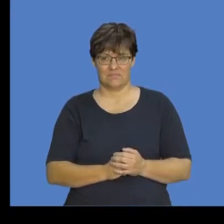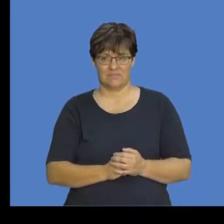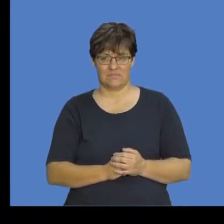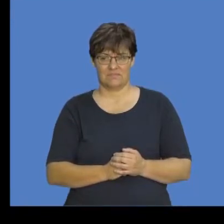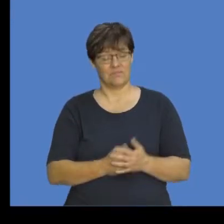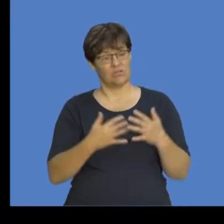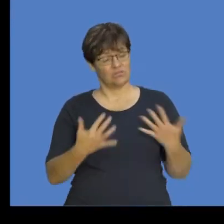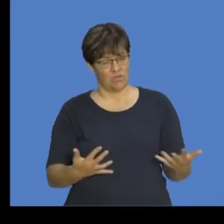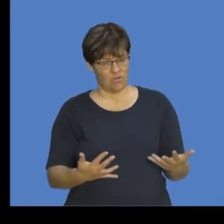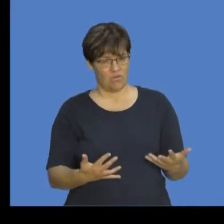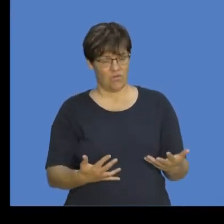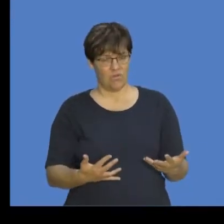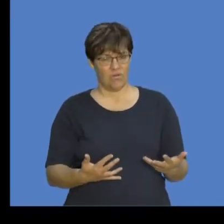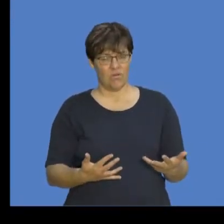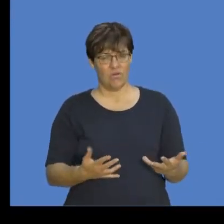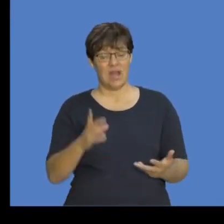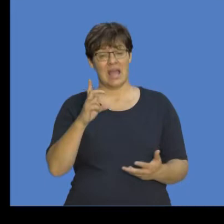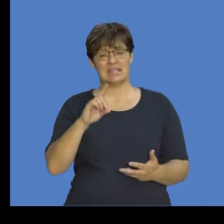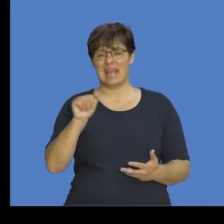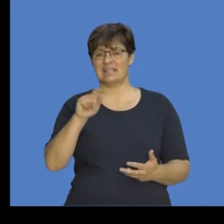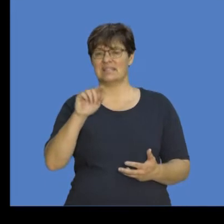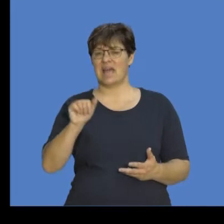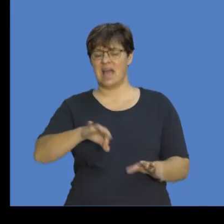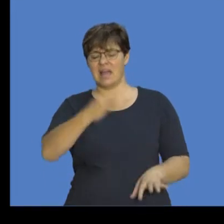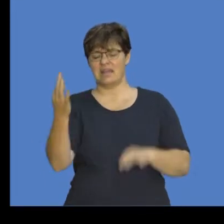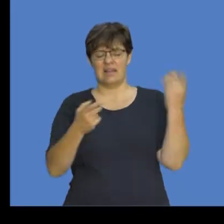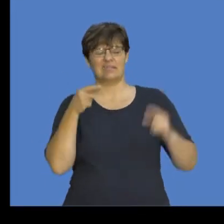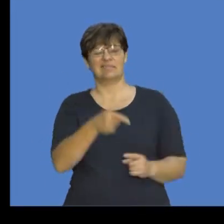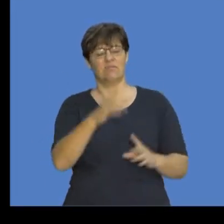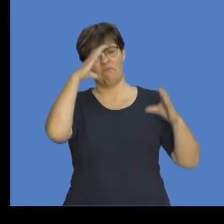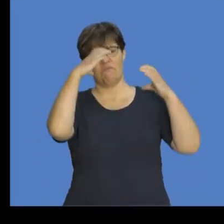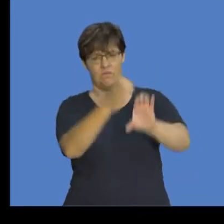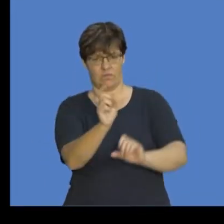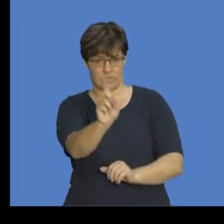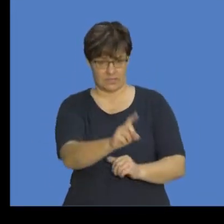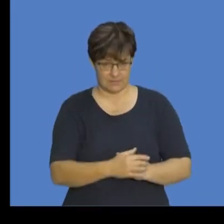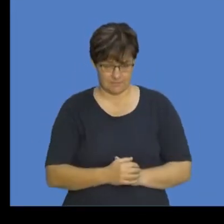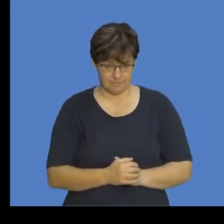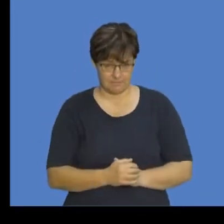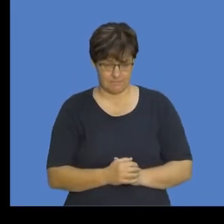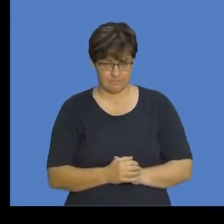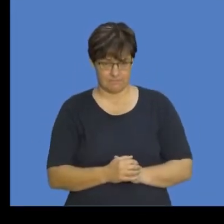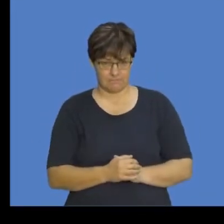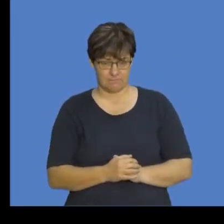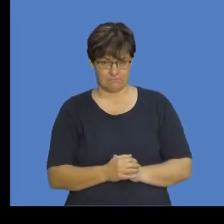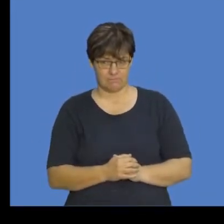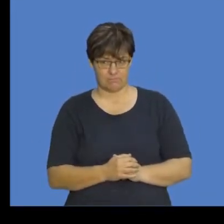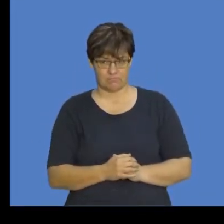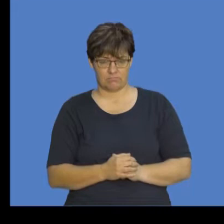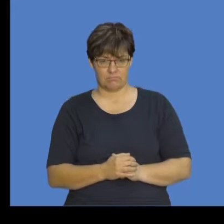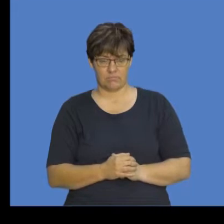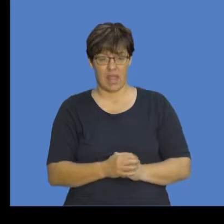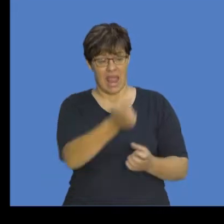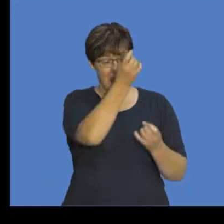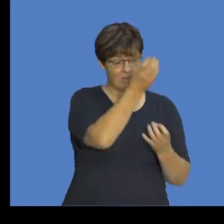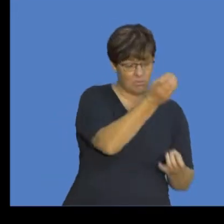So what are we going to, in our data analysis, what are we going to focus? We'll start with comparing two sets